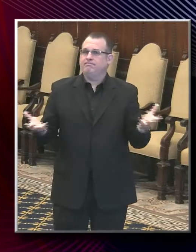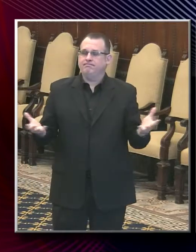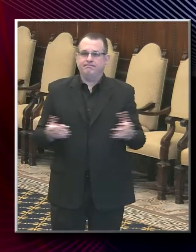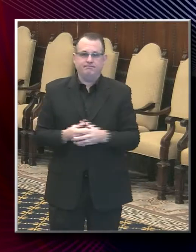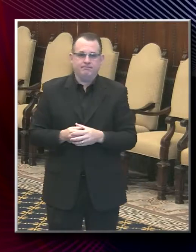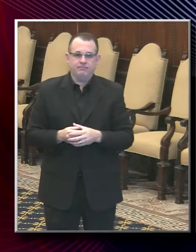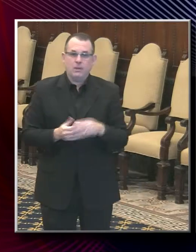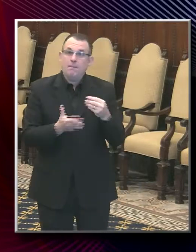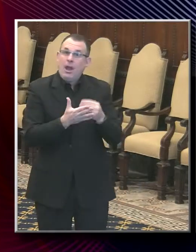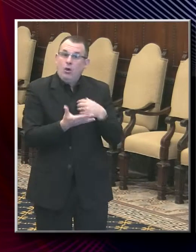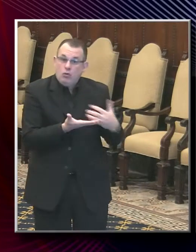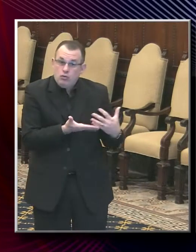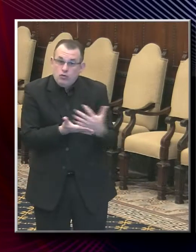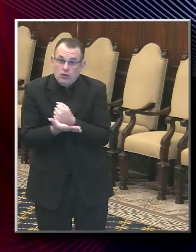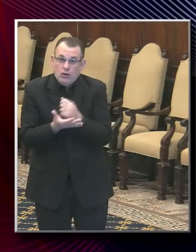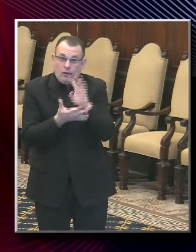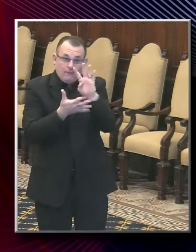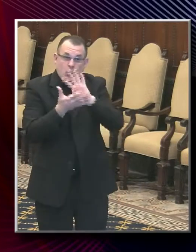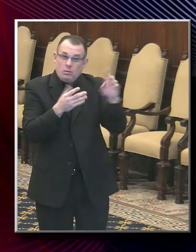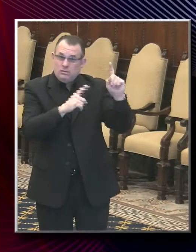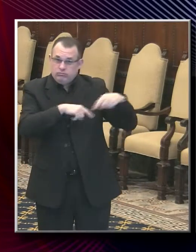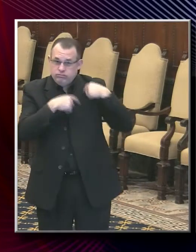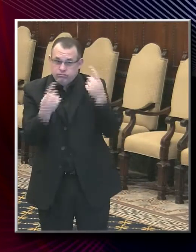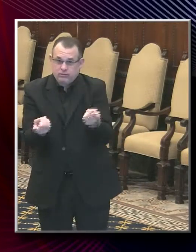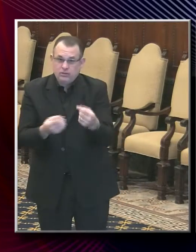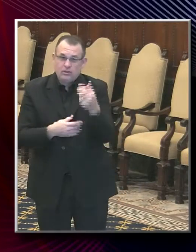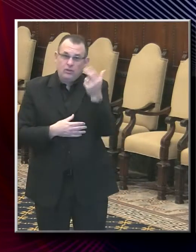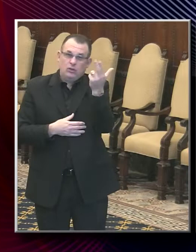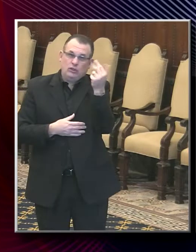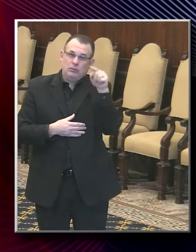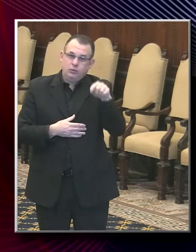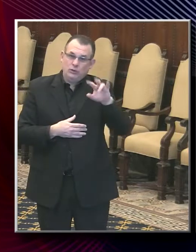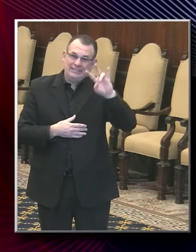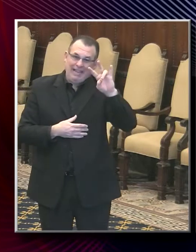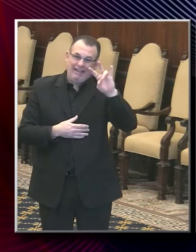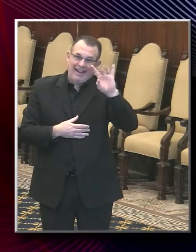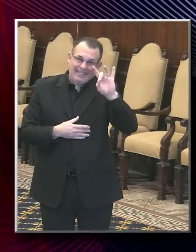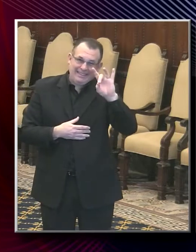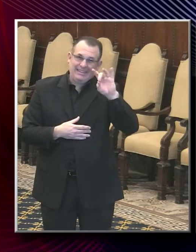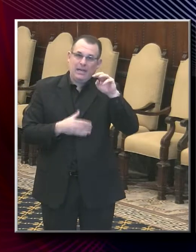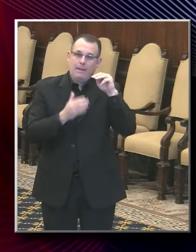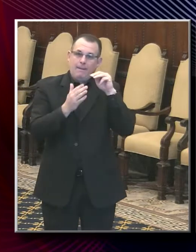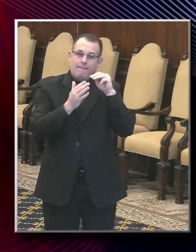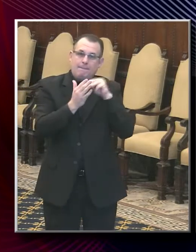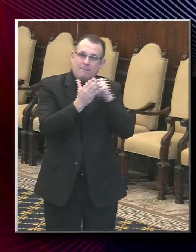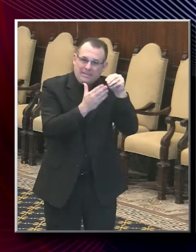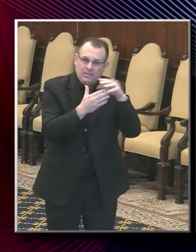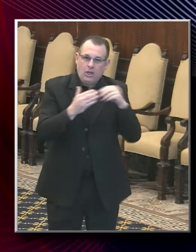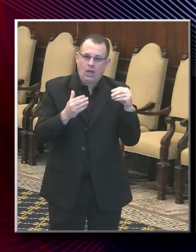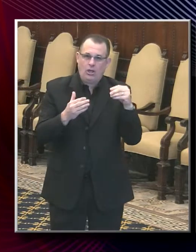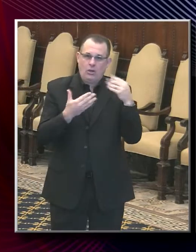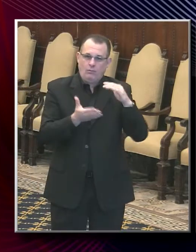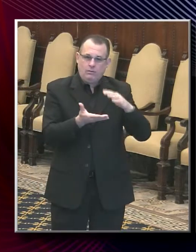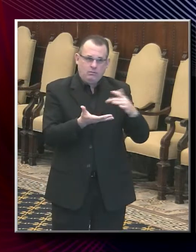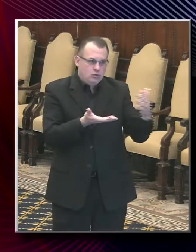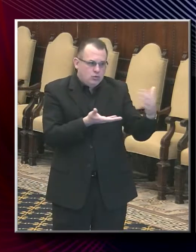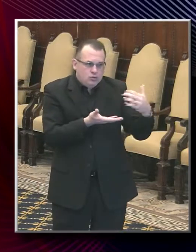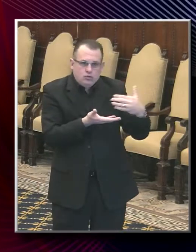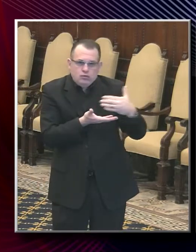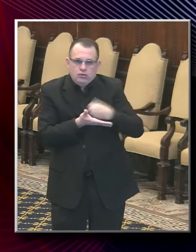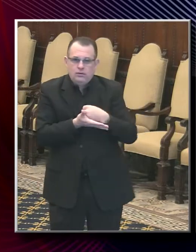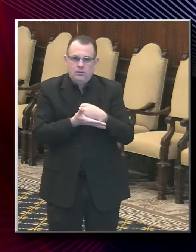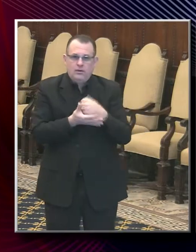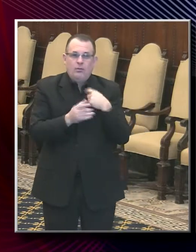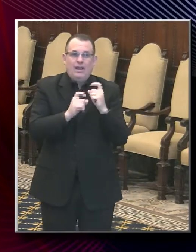has secured $13.8 million in gifts and pledges. As a result, the fund has already granted